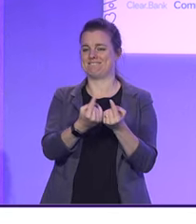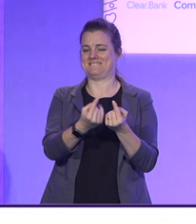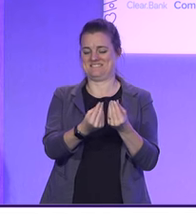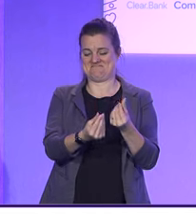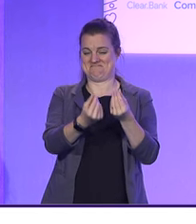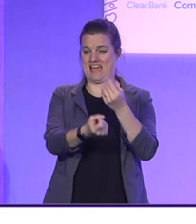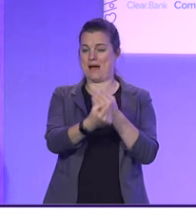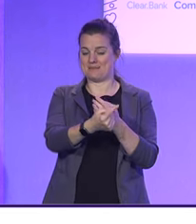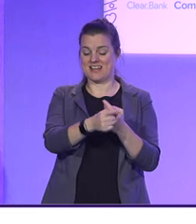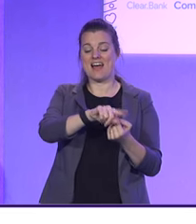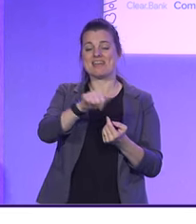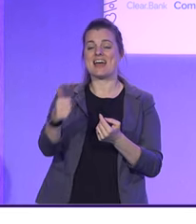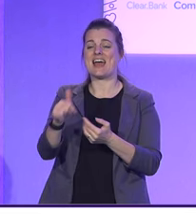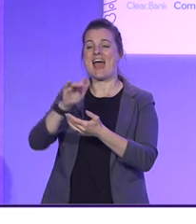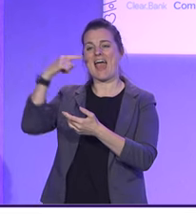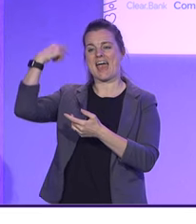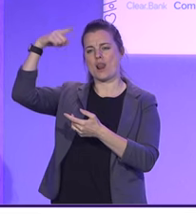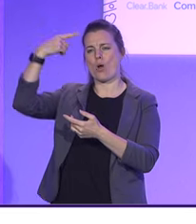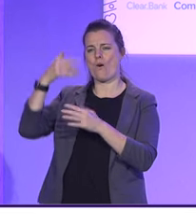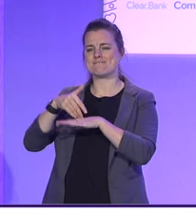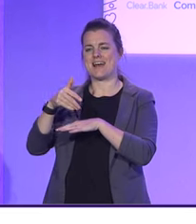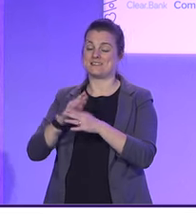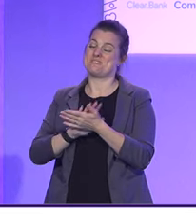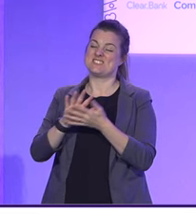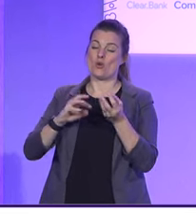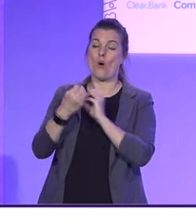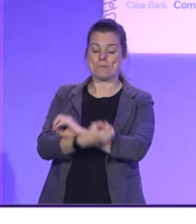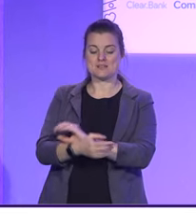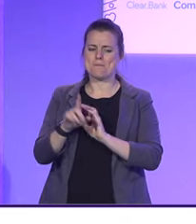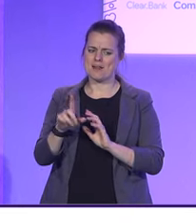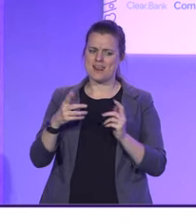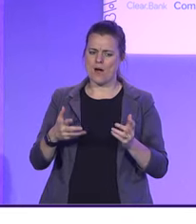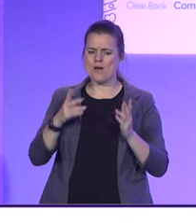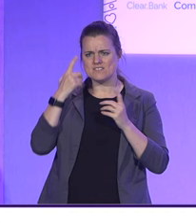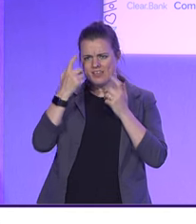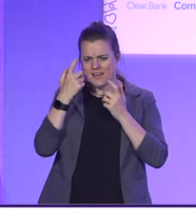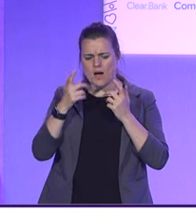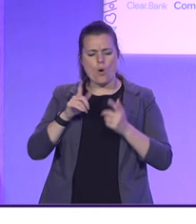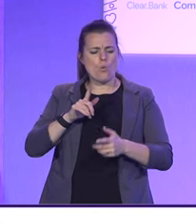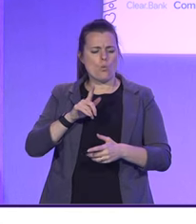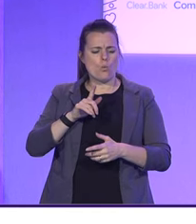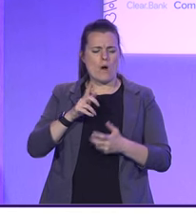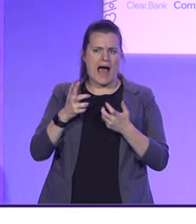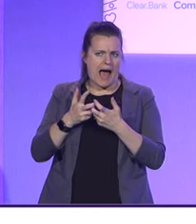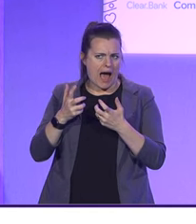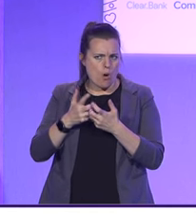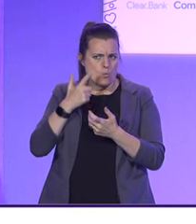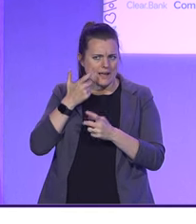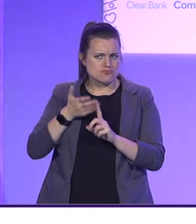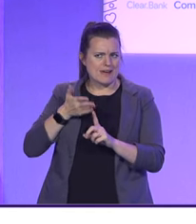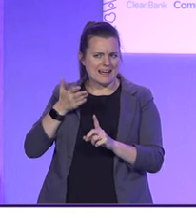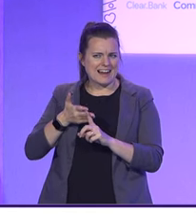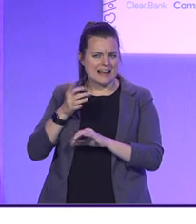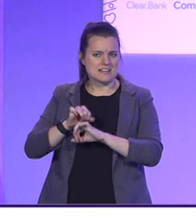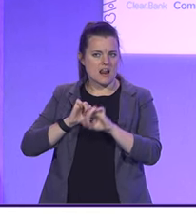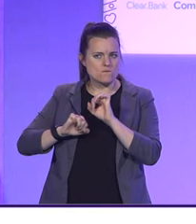halo effect is just the opposite of the same. So now comes the question that how we can recognize and